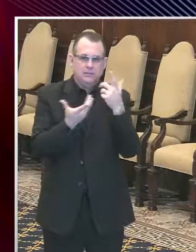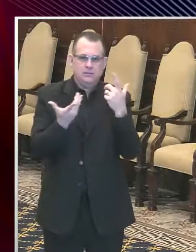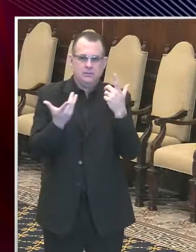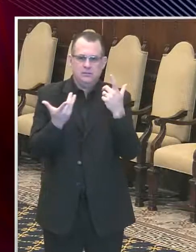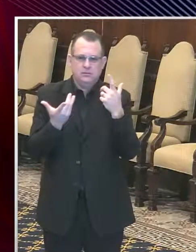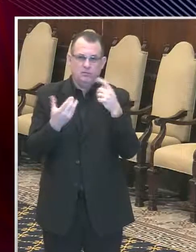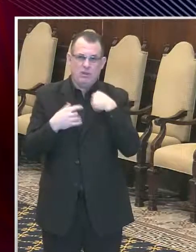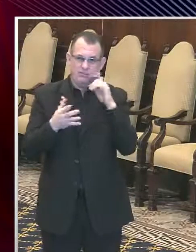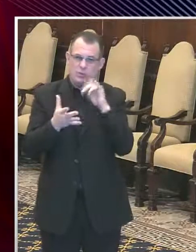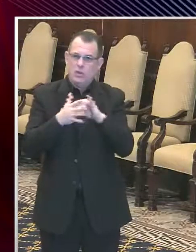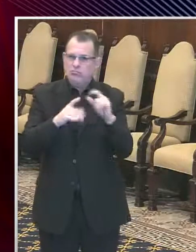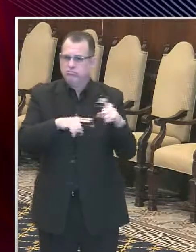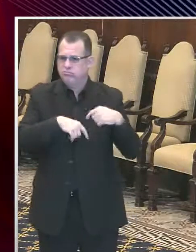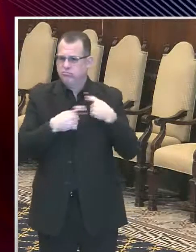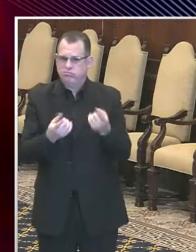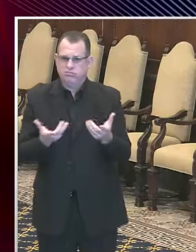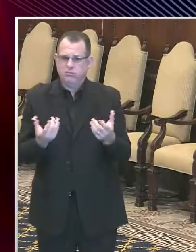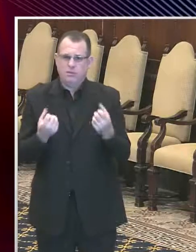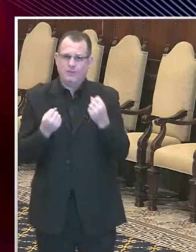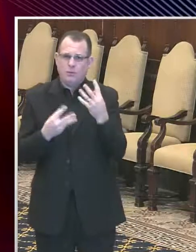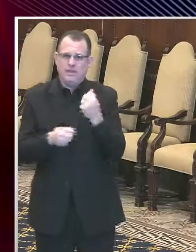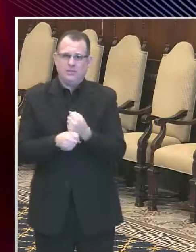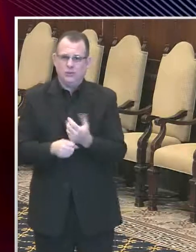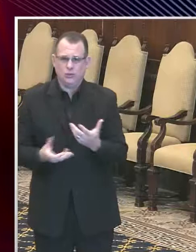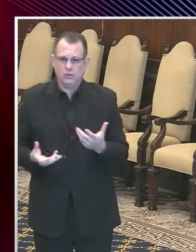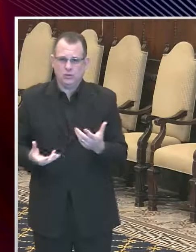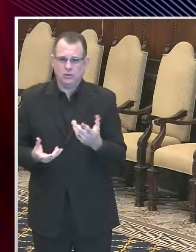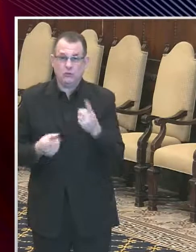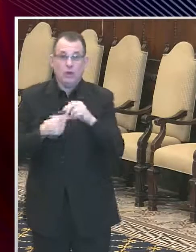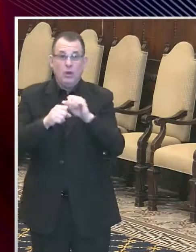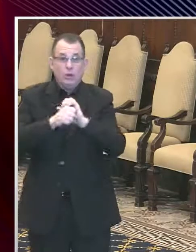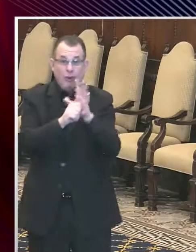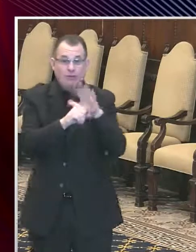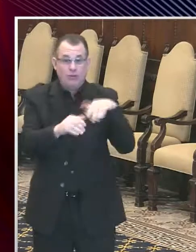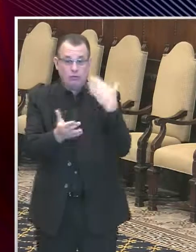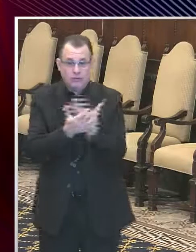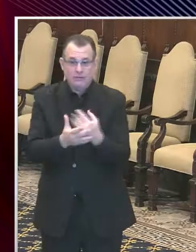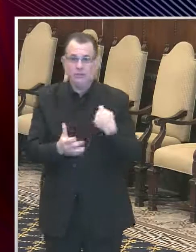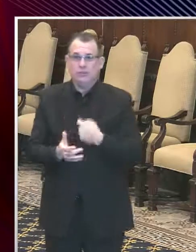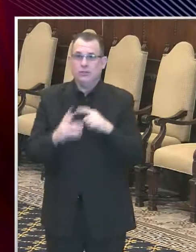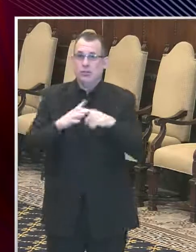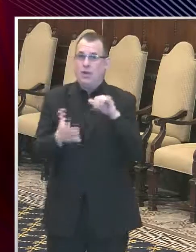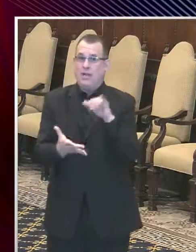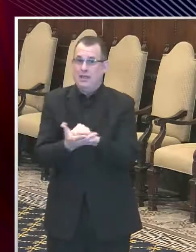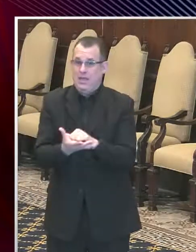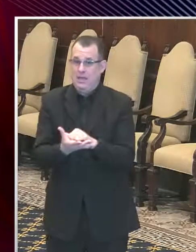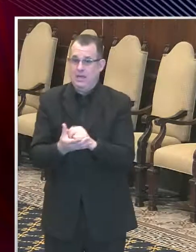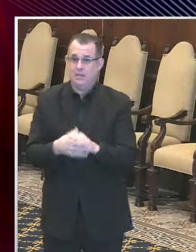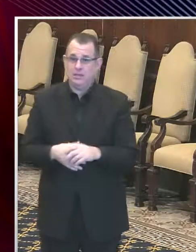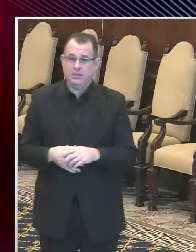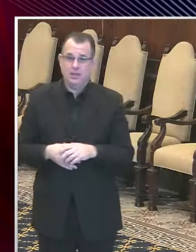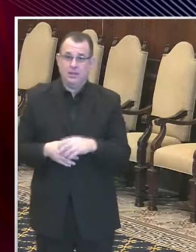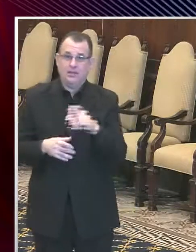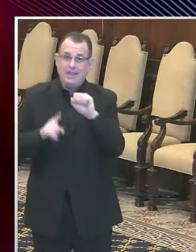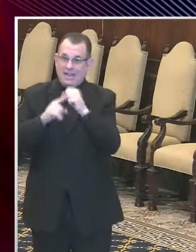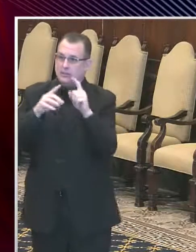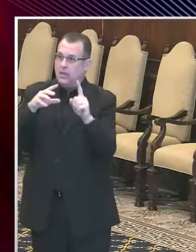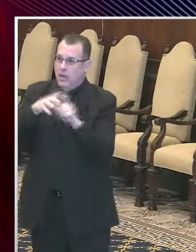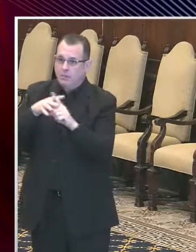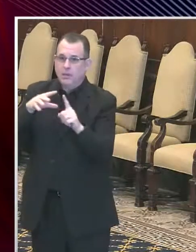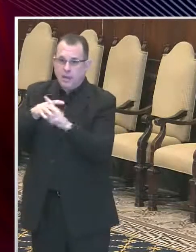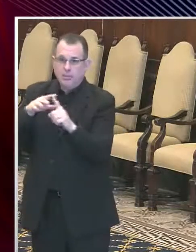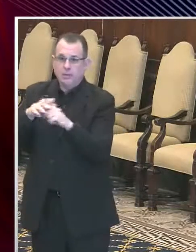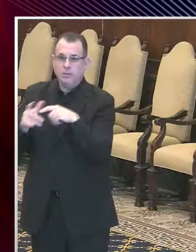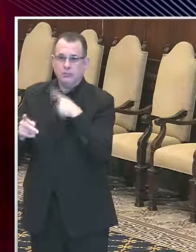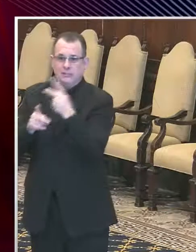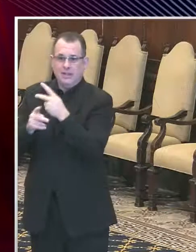century. Now, when COVID arrived here in Philadelphia, we started doing it as the cases started appearing. And we could handle it for the first couple of